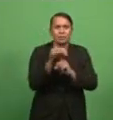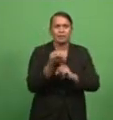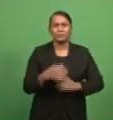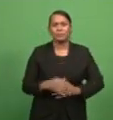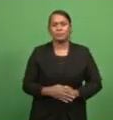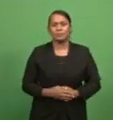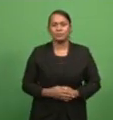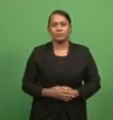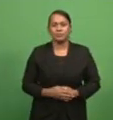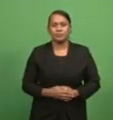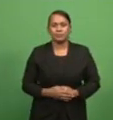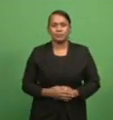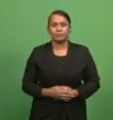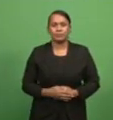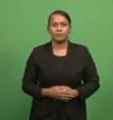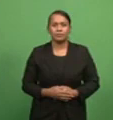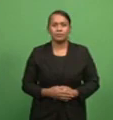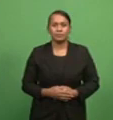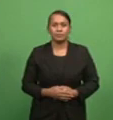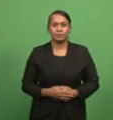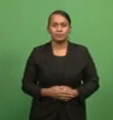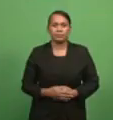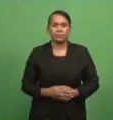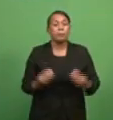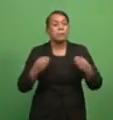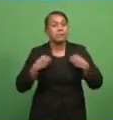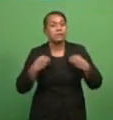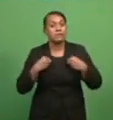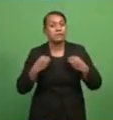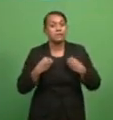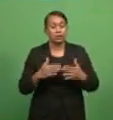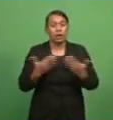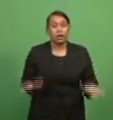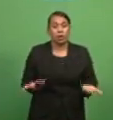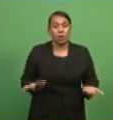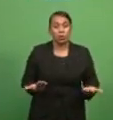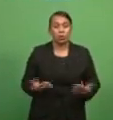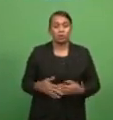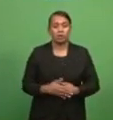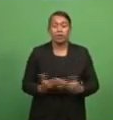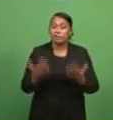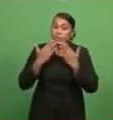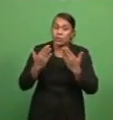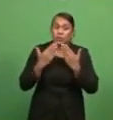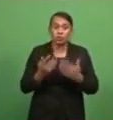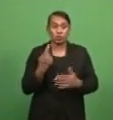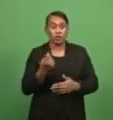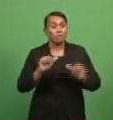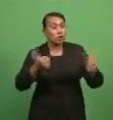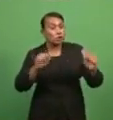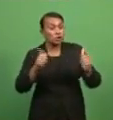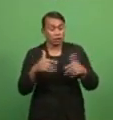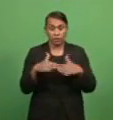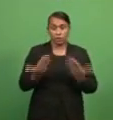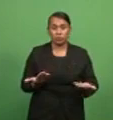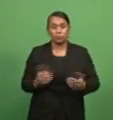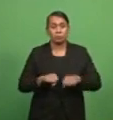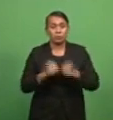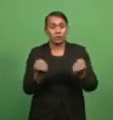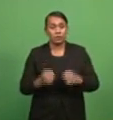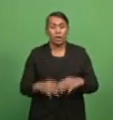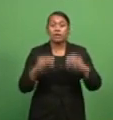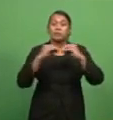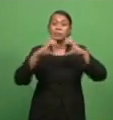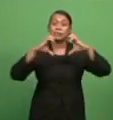Whitney joins us now with the latest in business. Thanks, Jackie. Coming up after the break. BSP Life policyholders